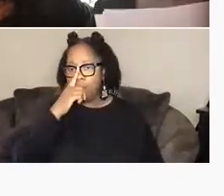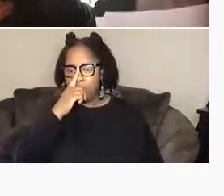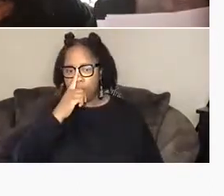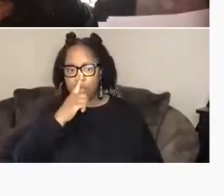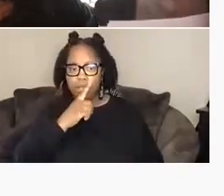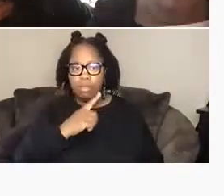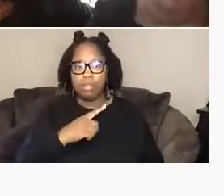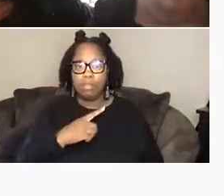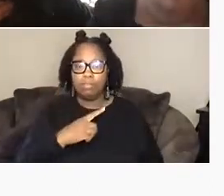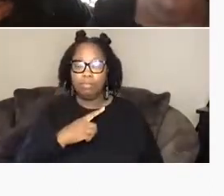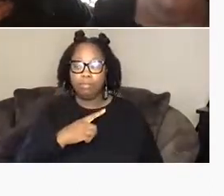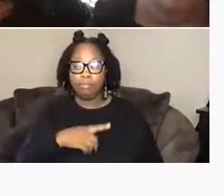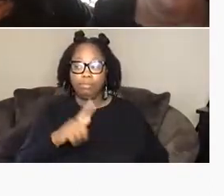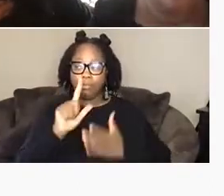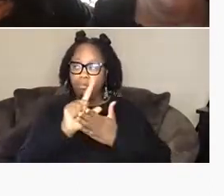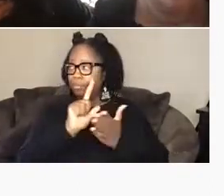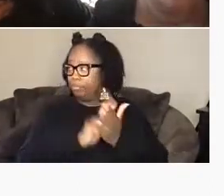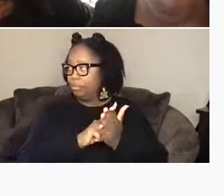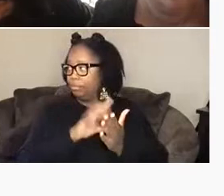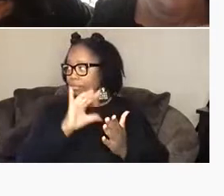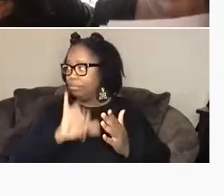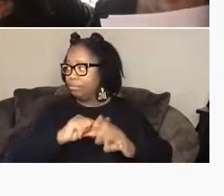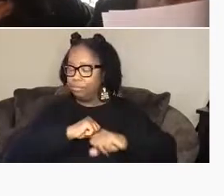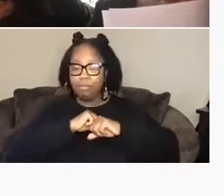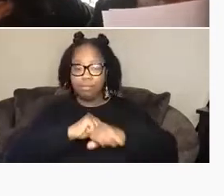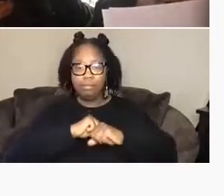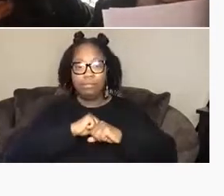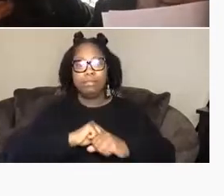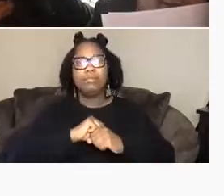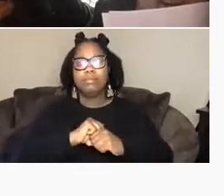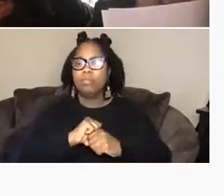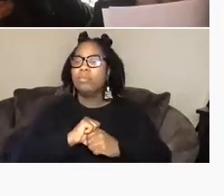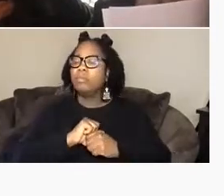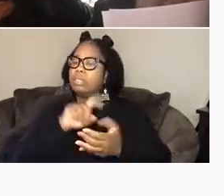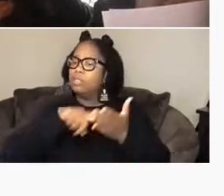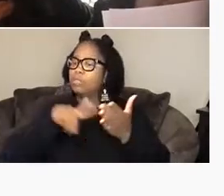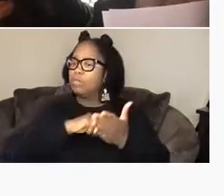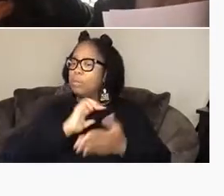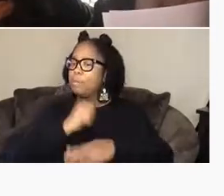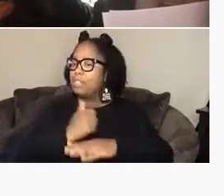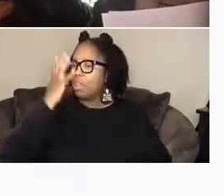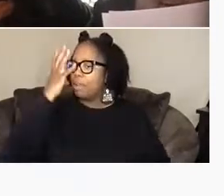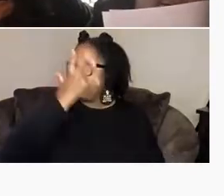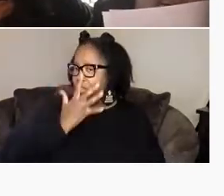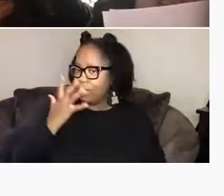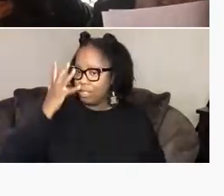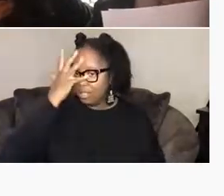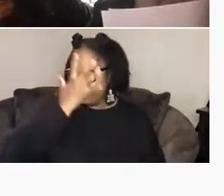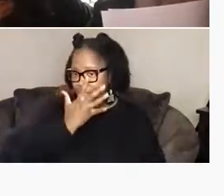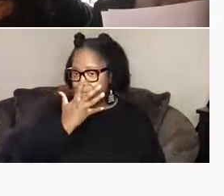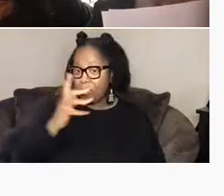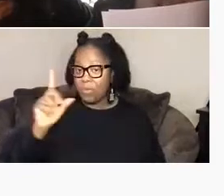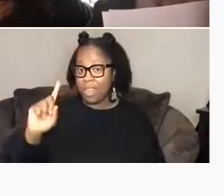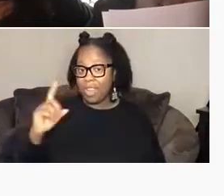There are laws that protect against being discriminated based on your appearance. And these laws are in